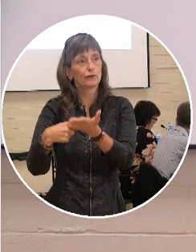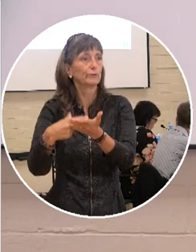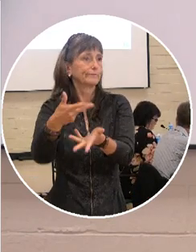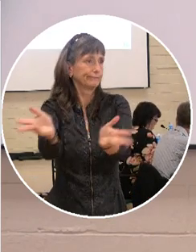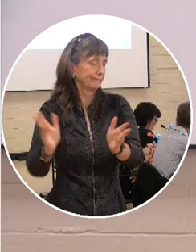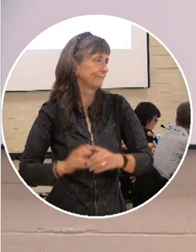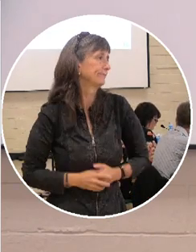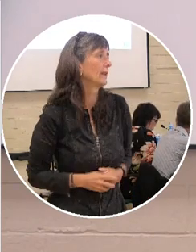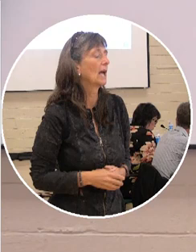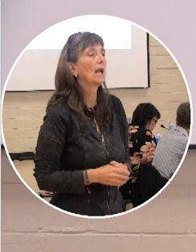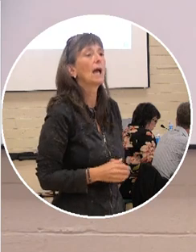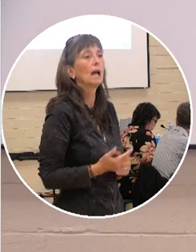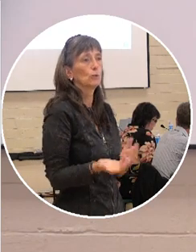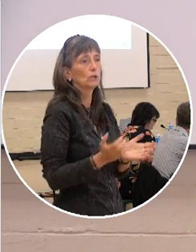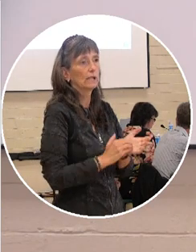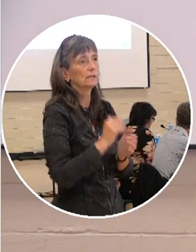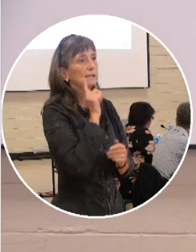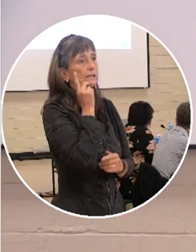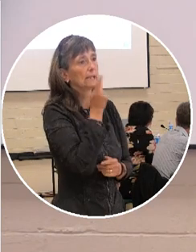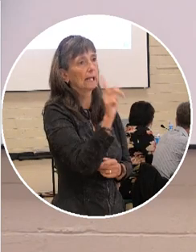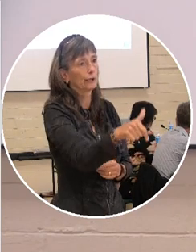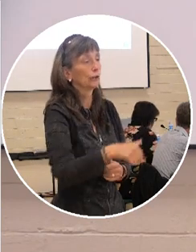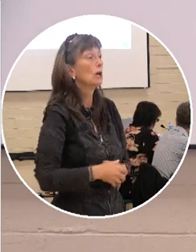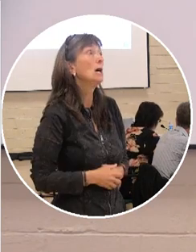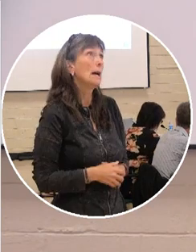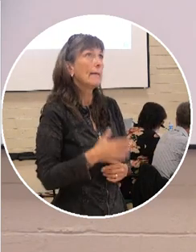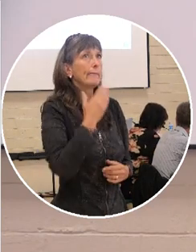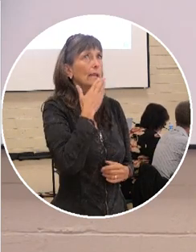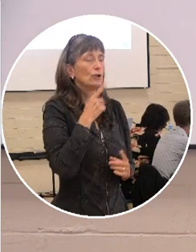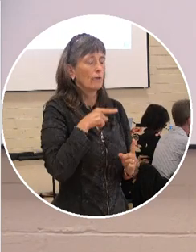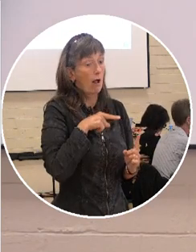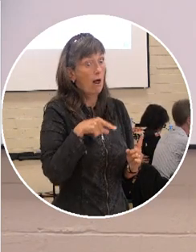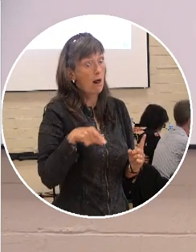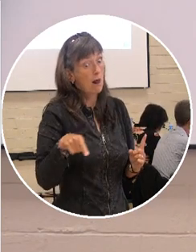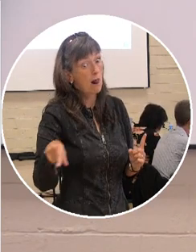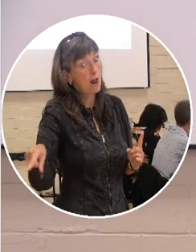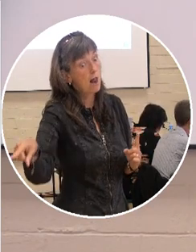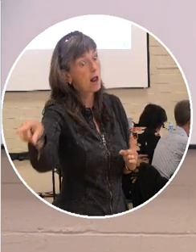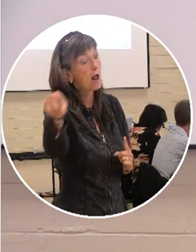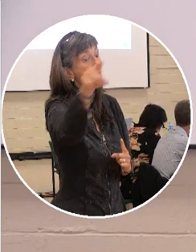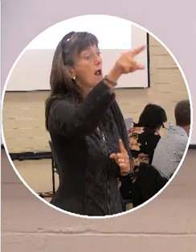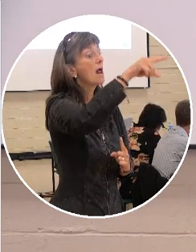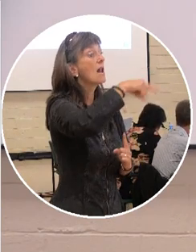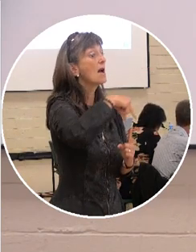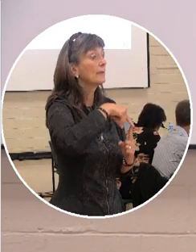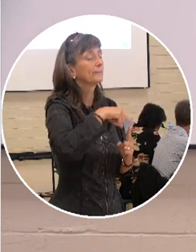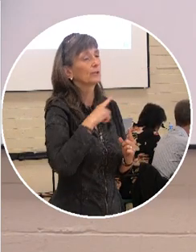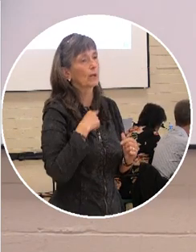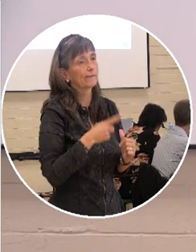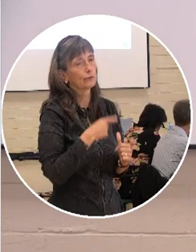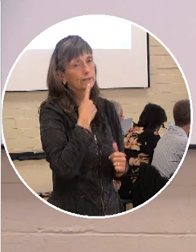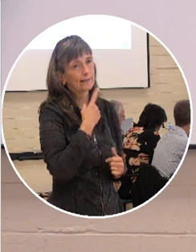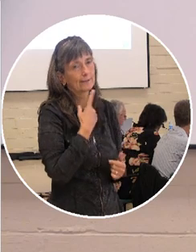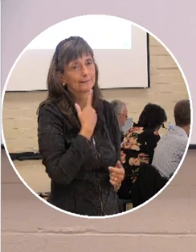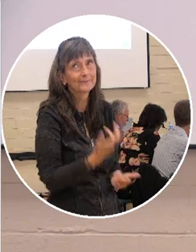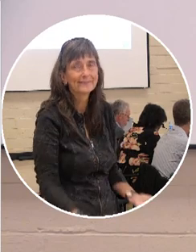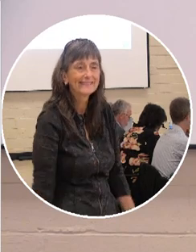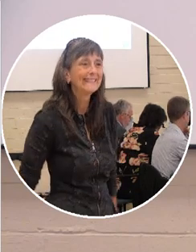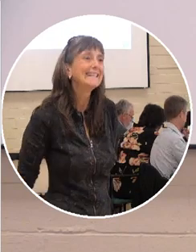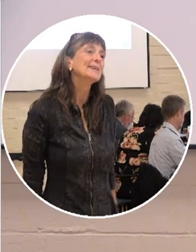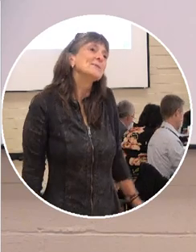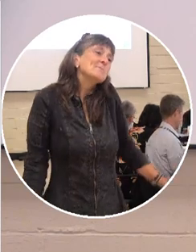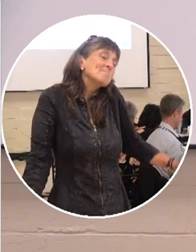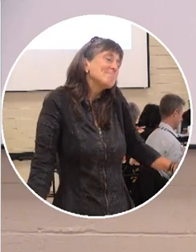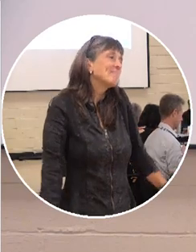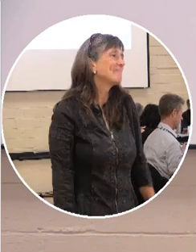and representation. Thank you very much for that long route to get to what I think I said in the first place. All right. Thank